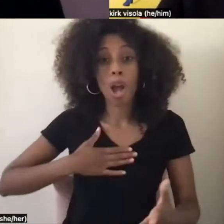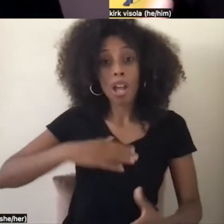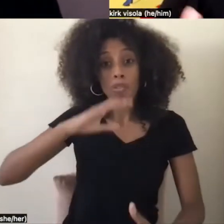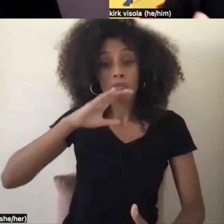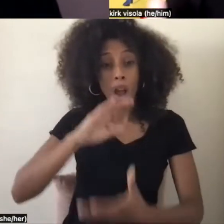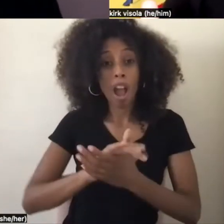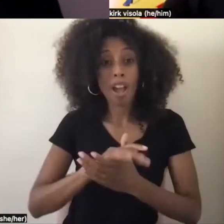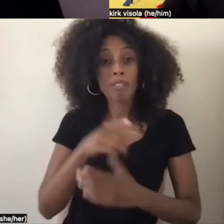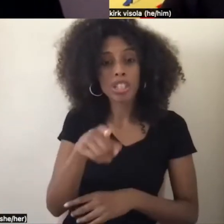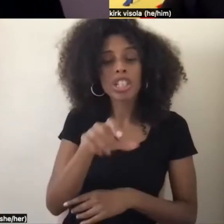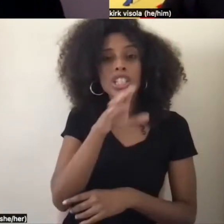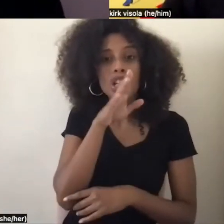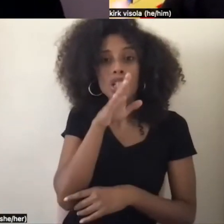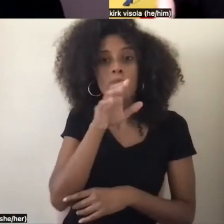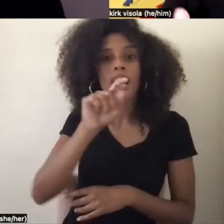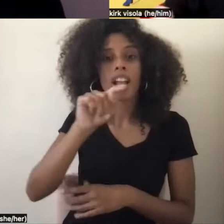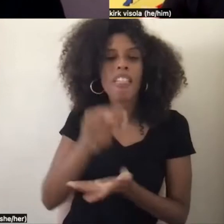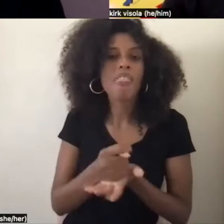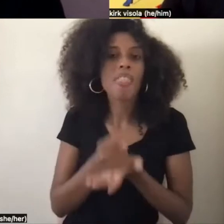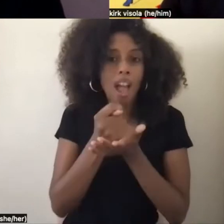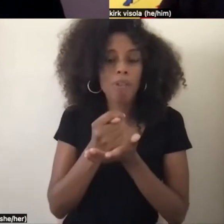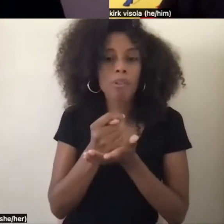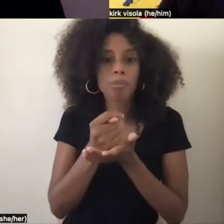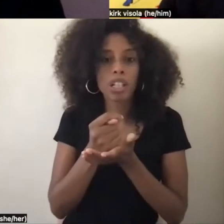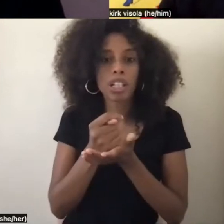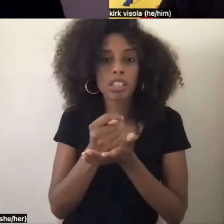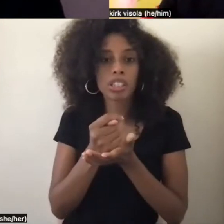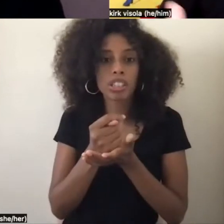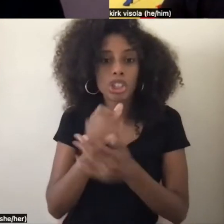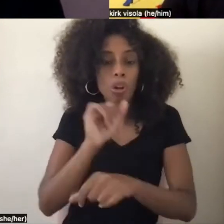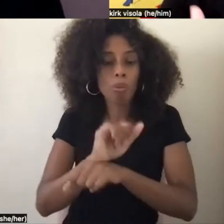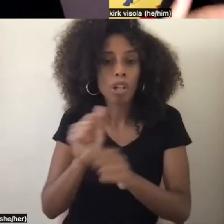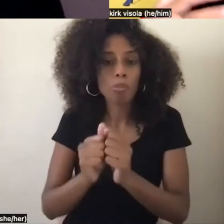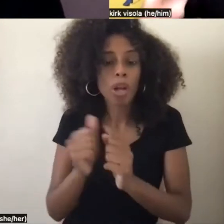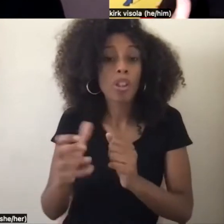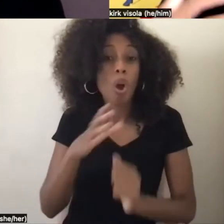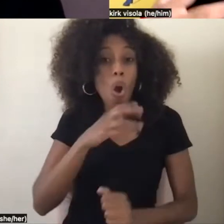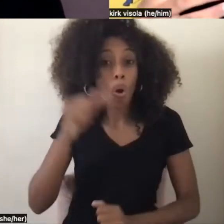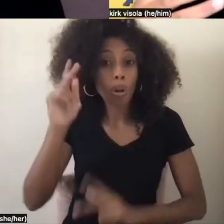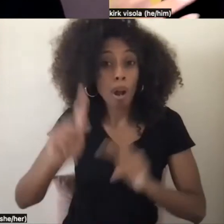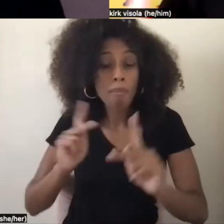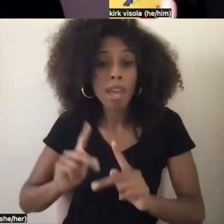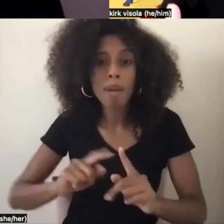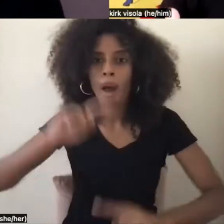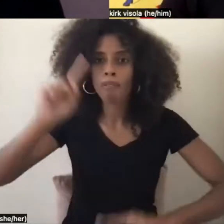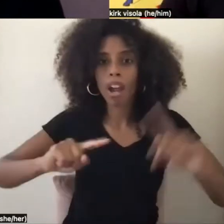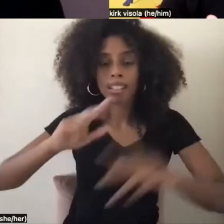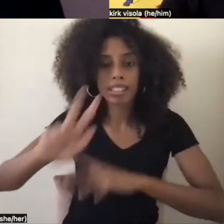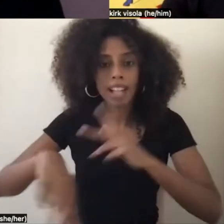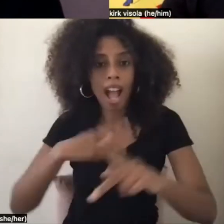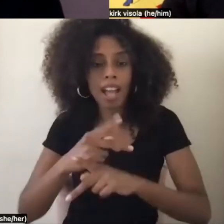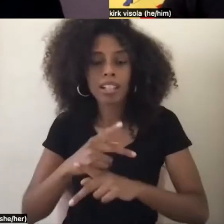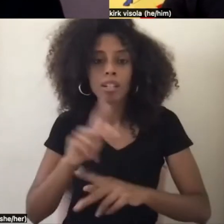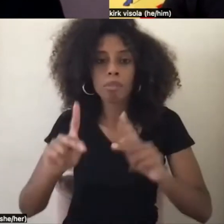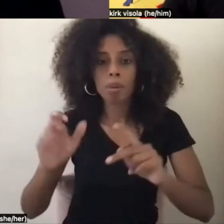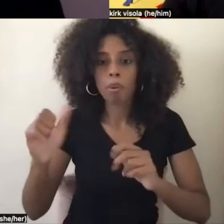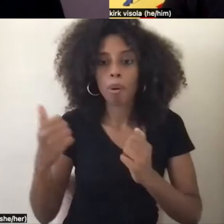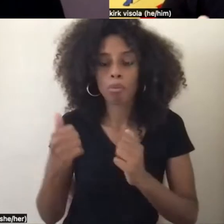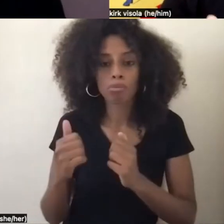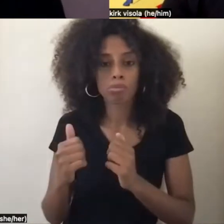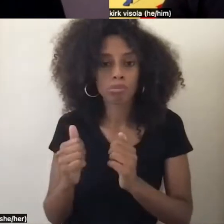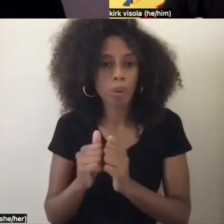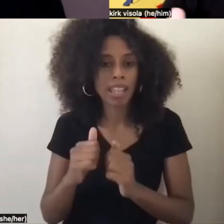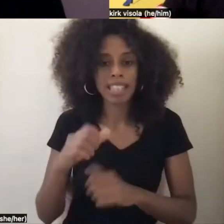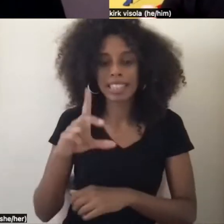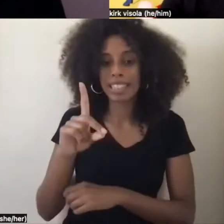injuries, usually older people, and they're gonna pass along soon, but she's trying to get things, you know, going. I don't know how many times I've been told, you